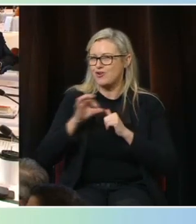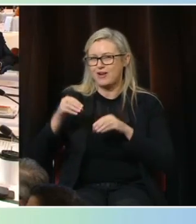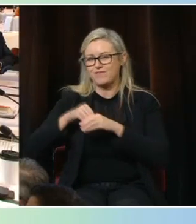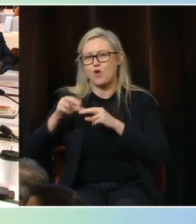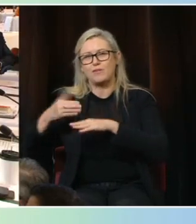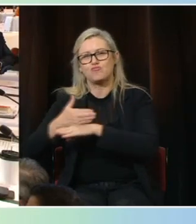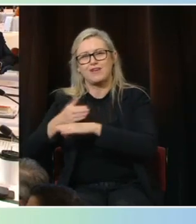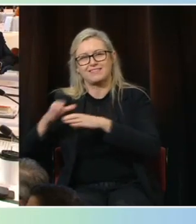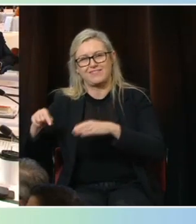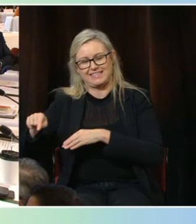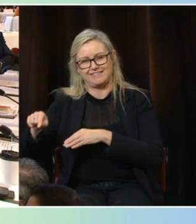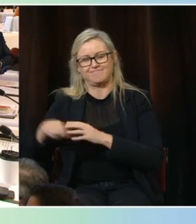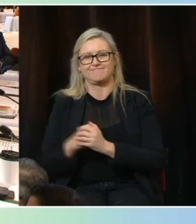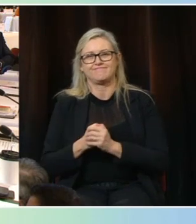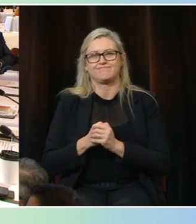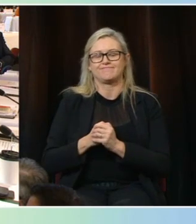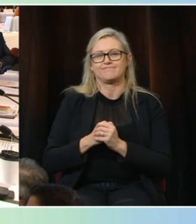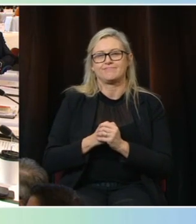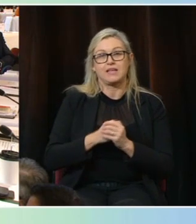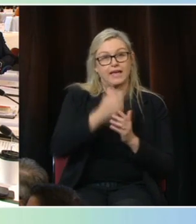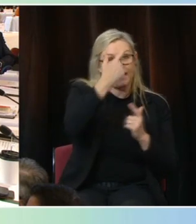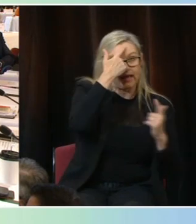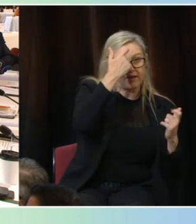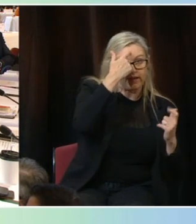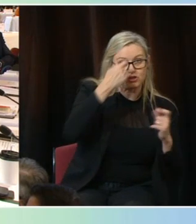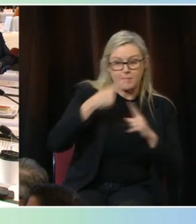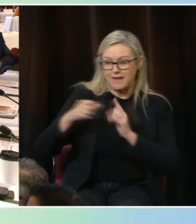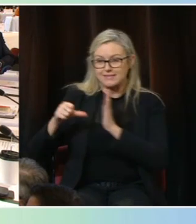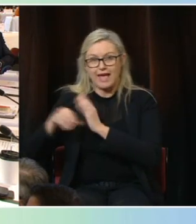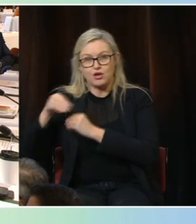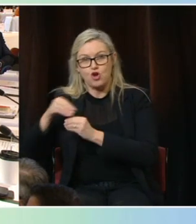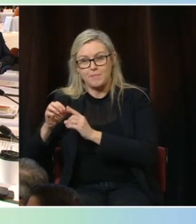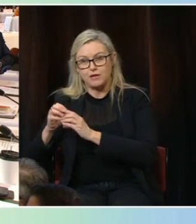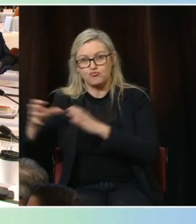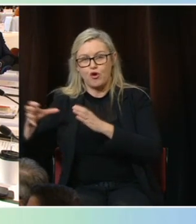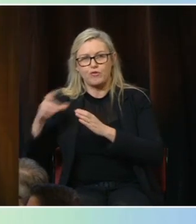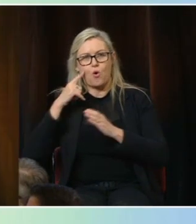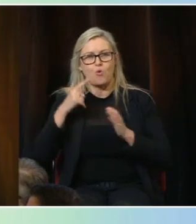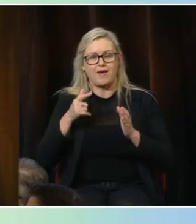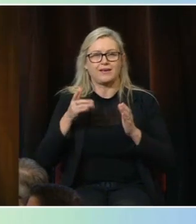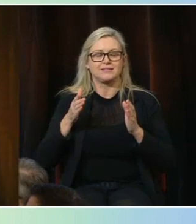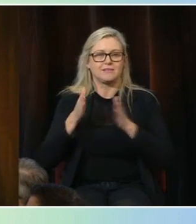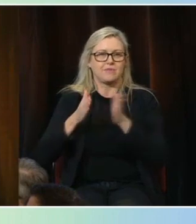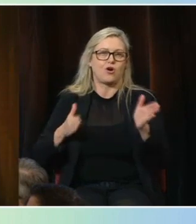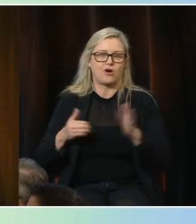but there have always been lags between Innovation and the economic dividends that can unleash this is the so-called s-curve effect